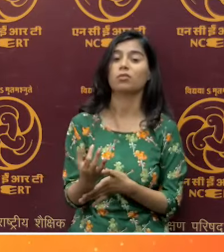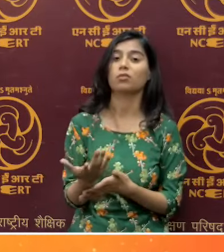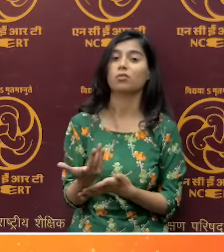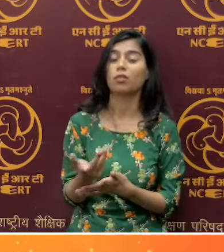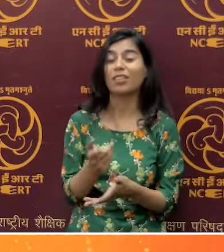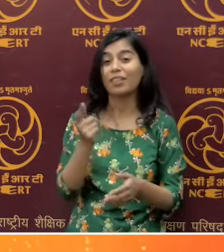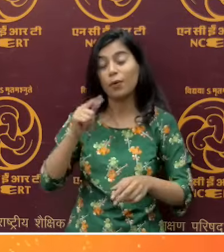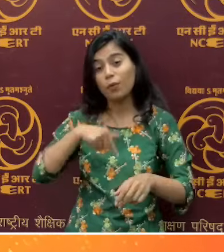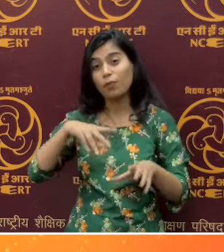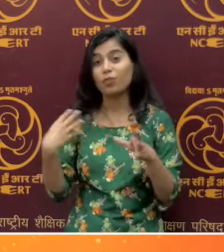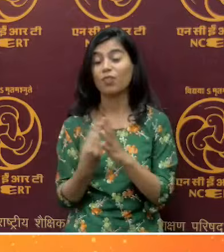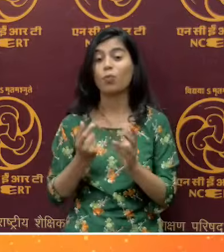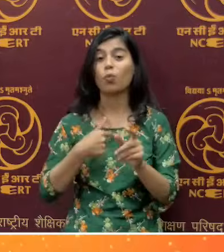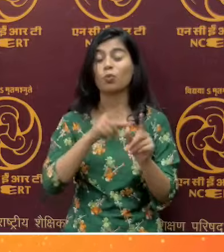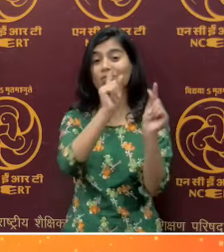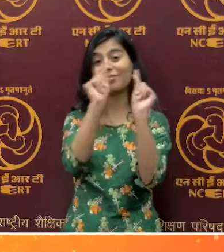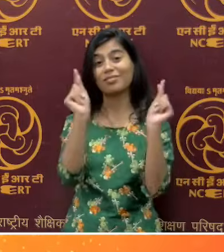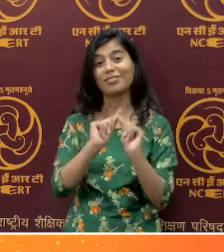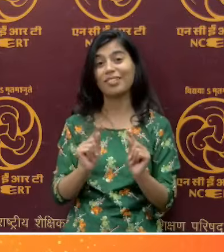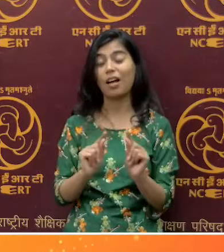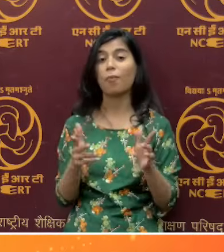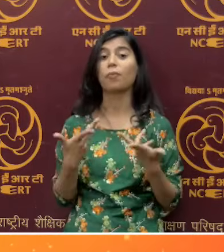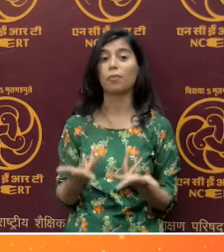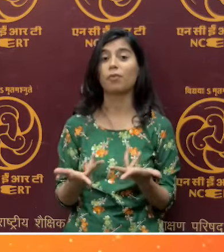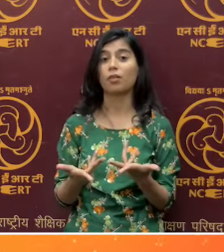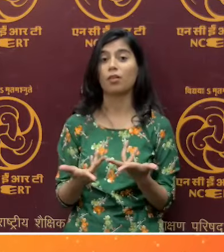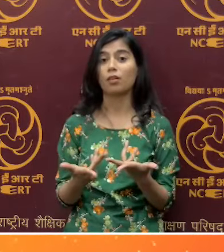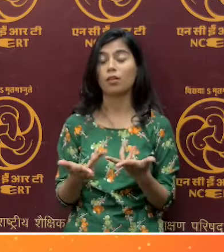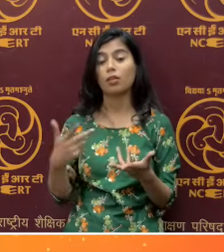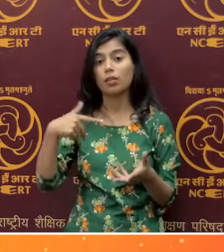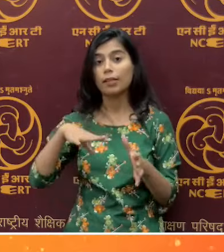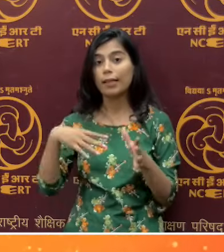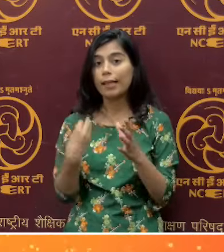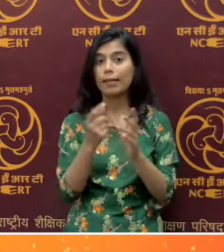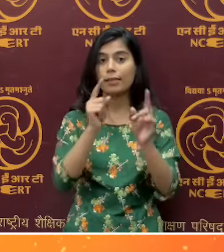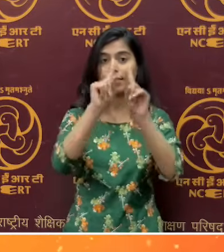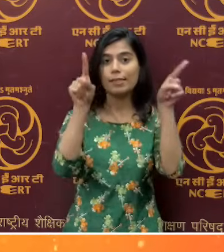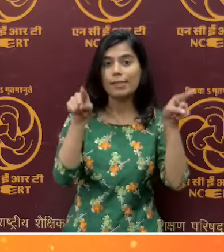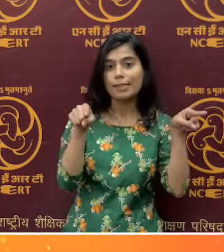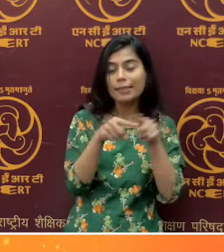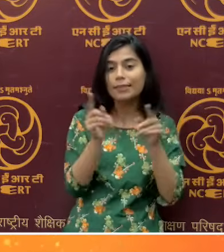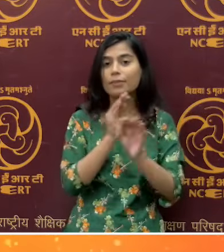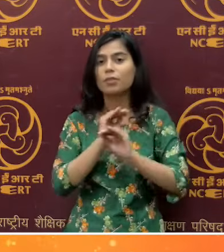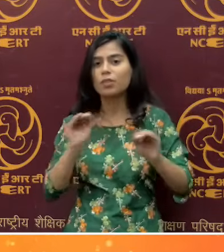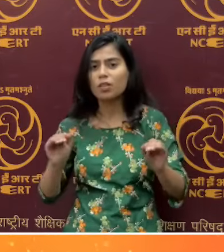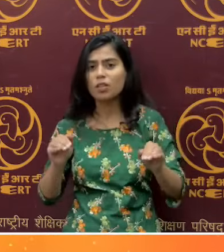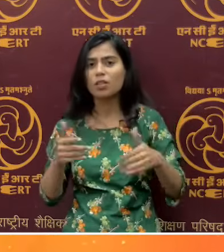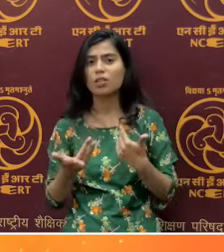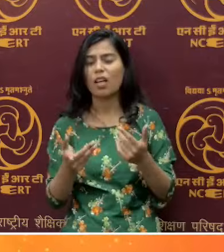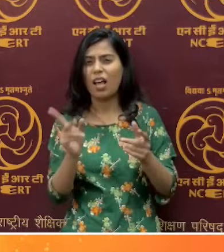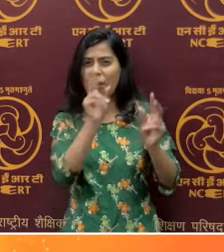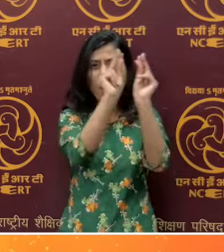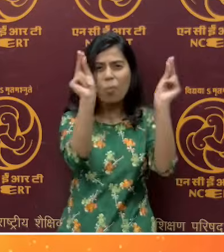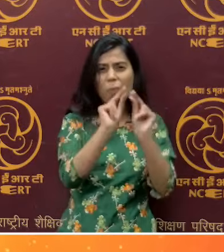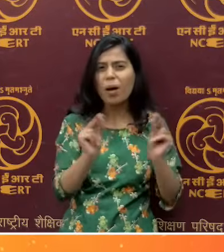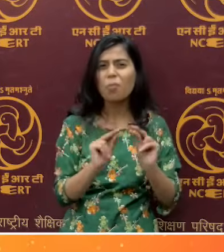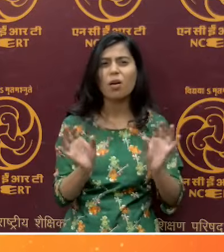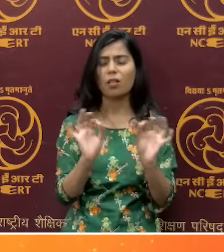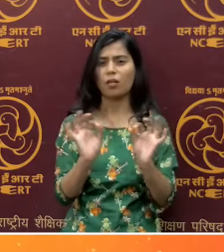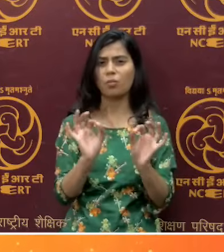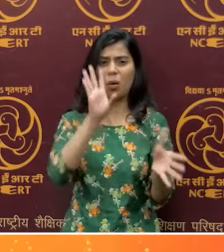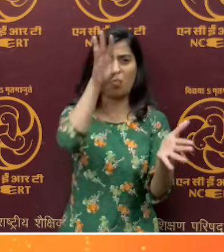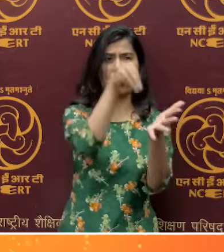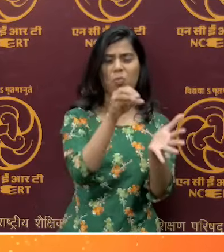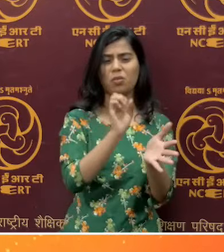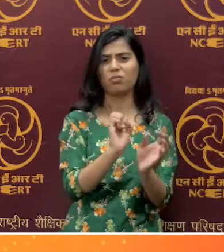want to highlight here, this is a screening tool. So we just want to screen our children. We are not labeling here anything. We are not putting that